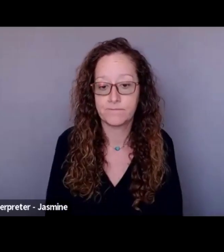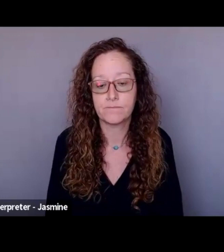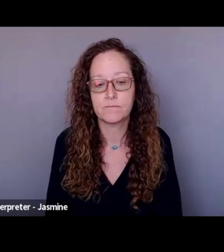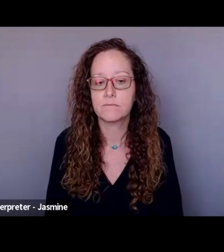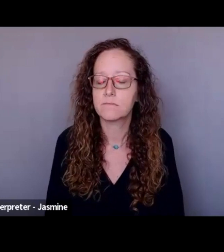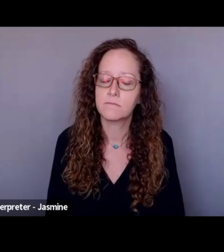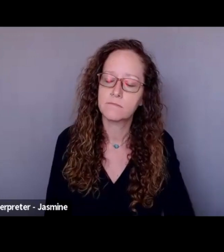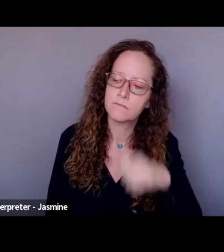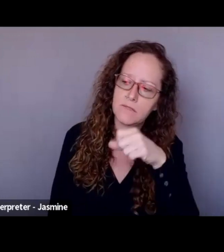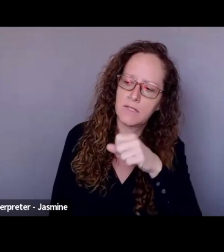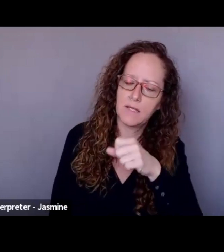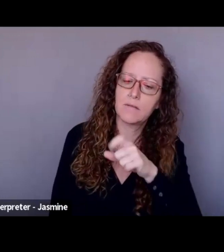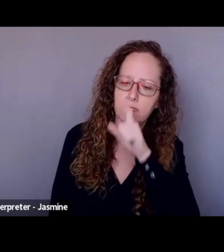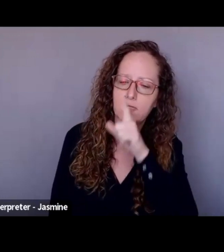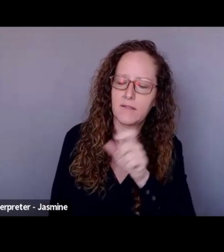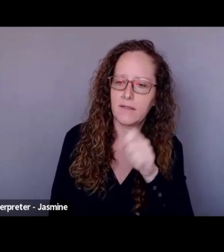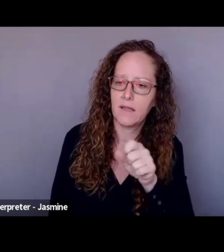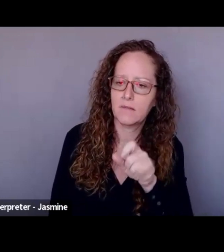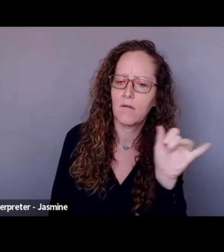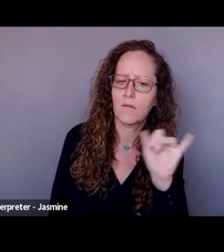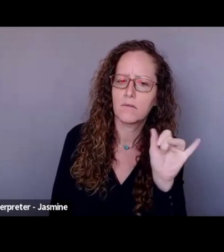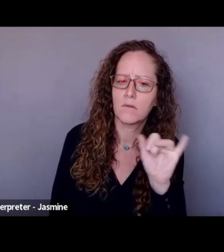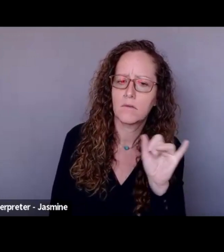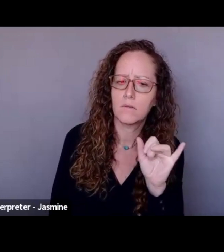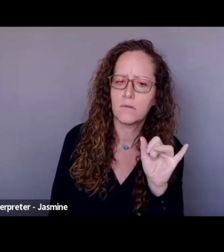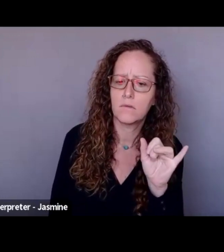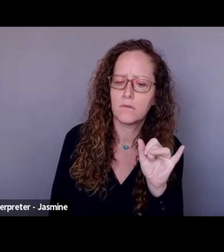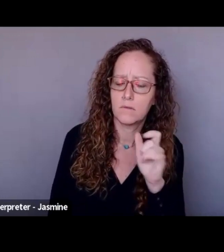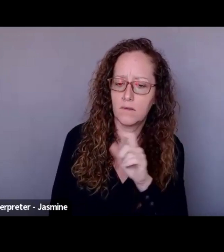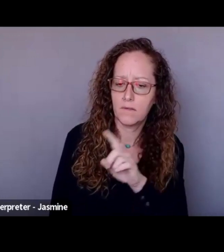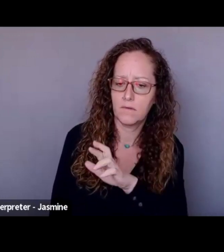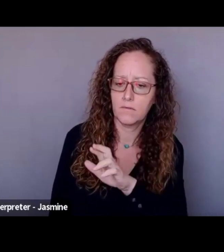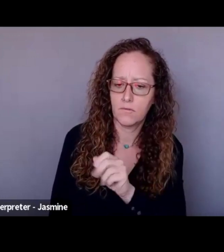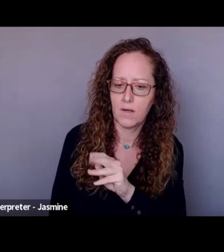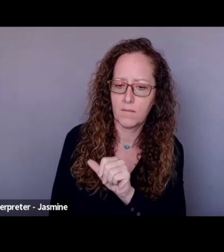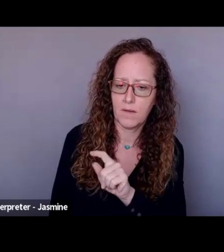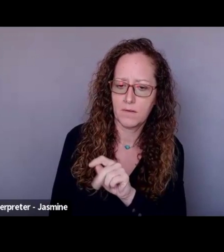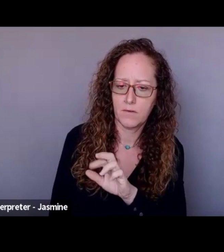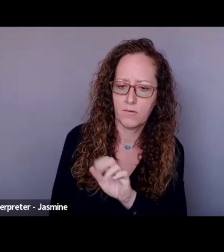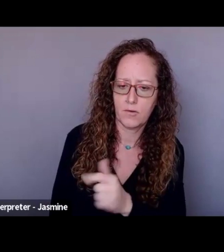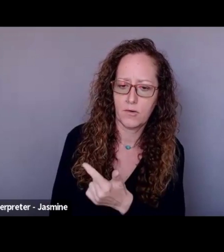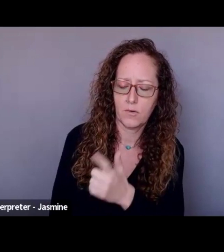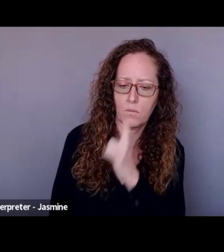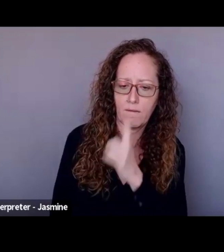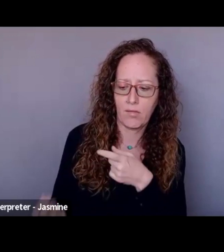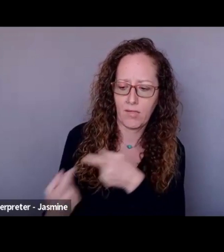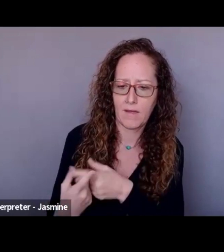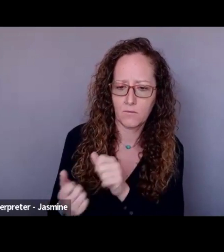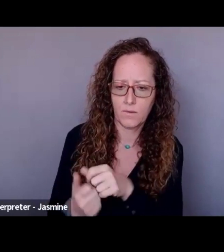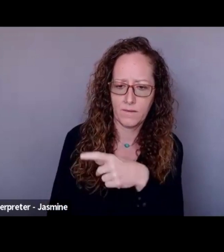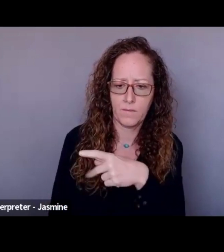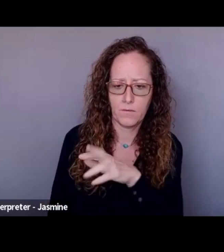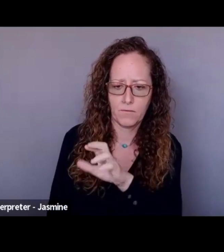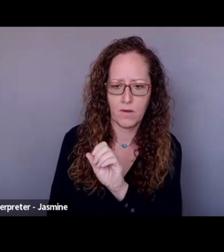Yeah, you really did. Now also, will the dramaturg clash with the props person?